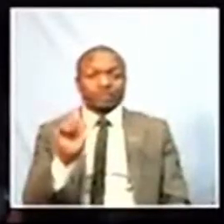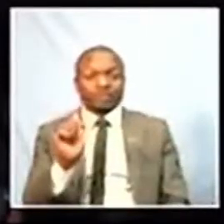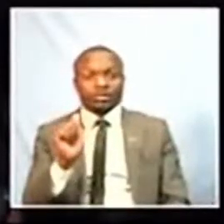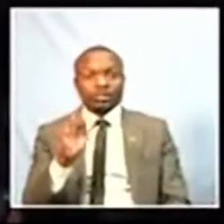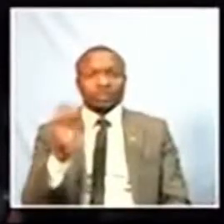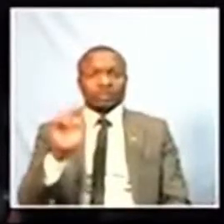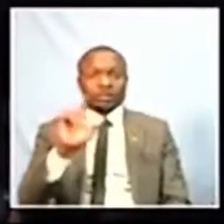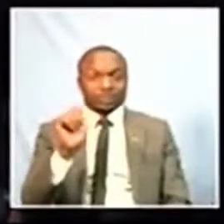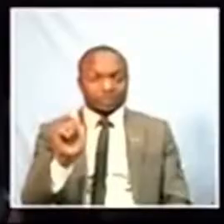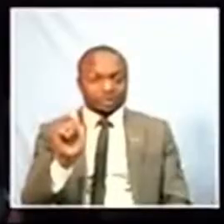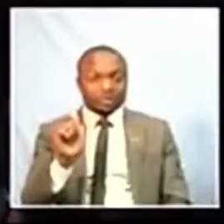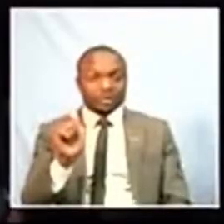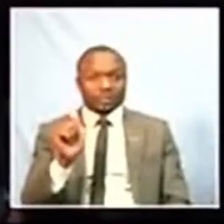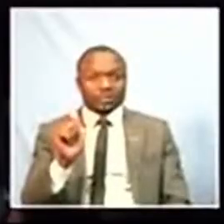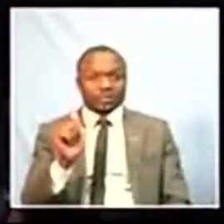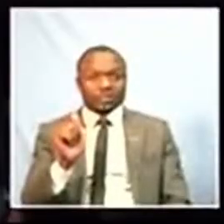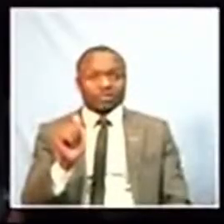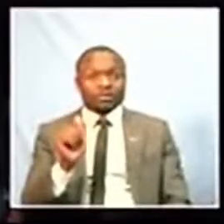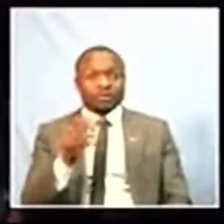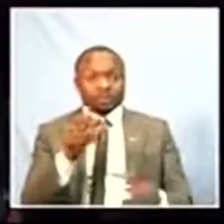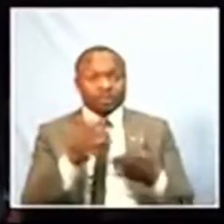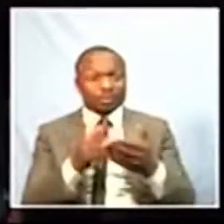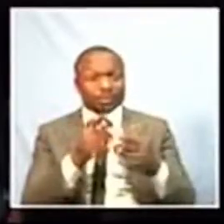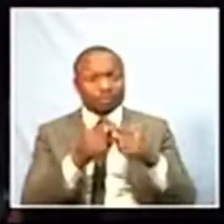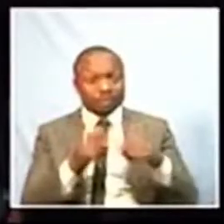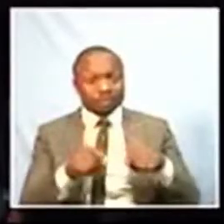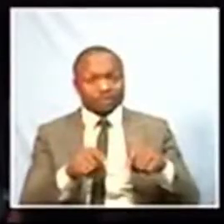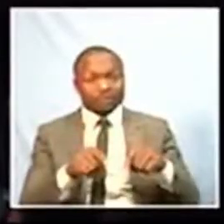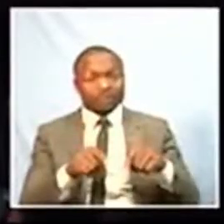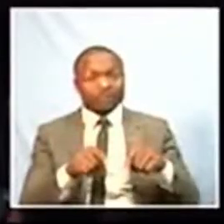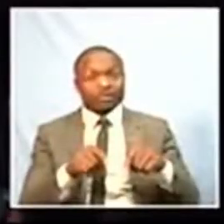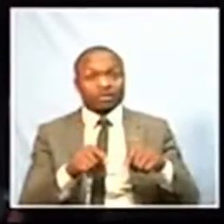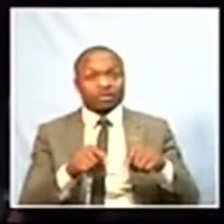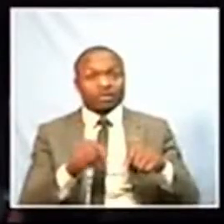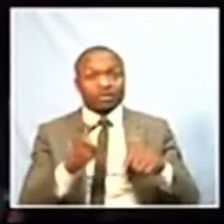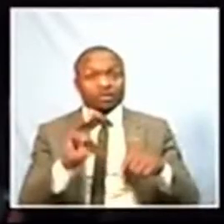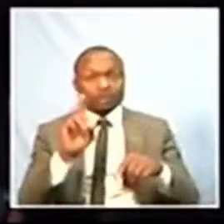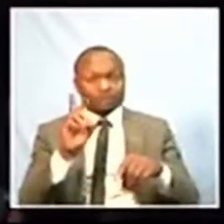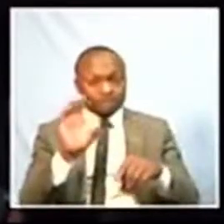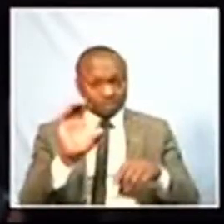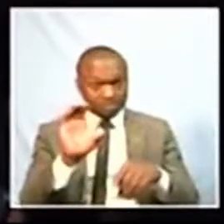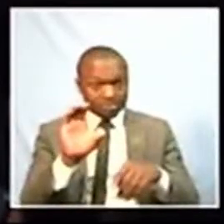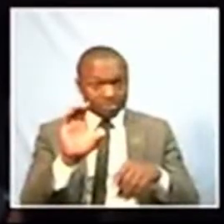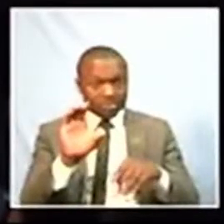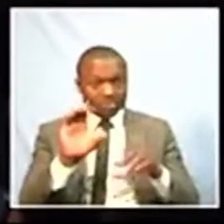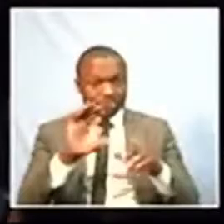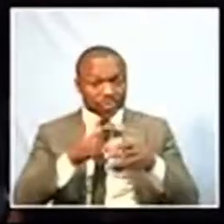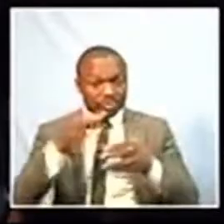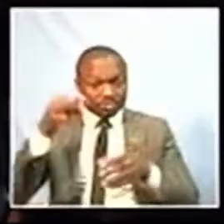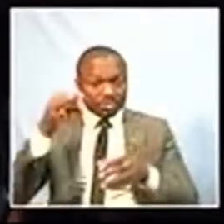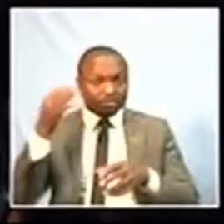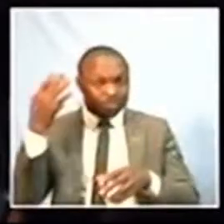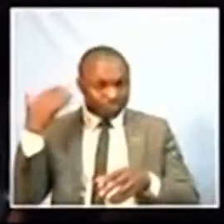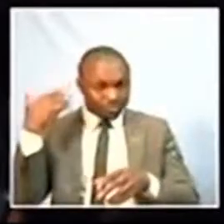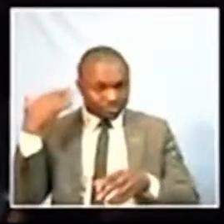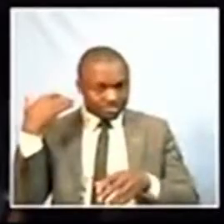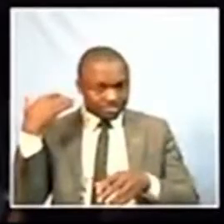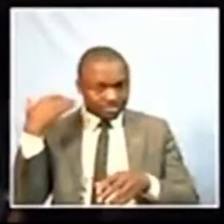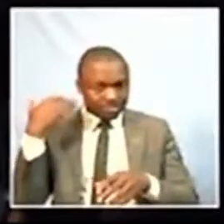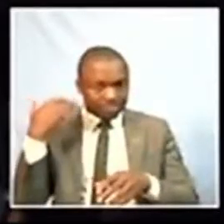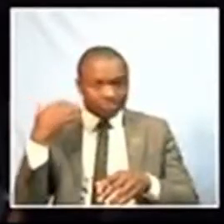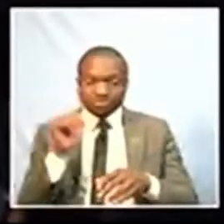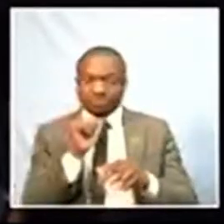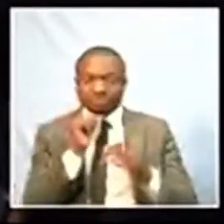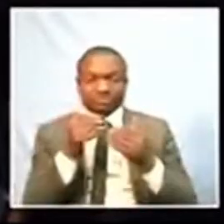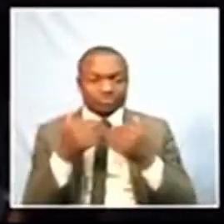happened beyond within Mbabala. So the WDC had under stakeholders for them to, by that time, most of them didn't